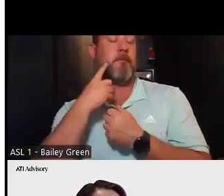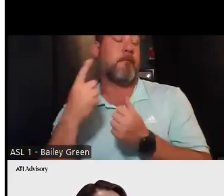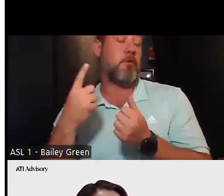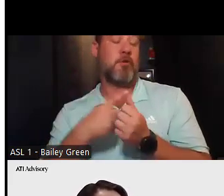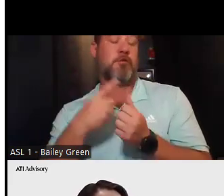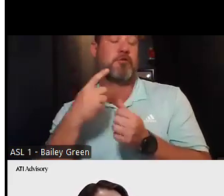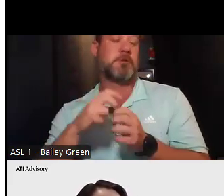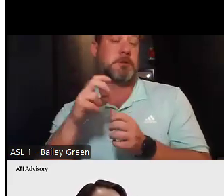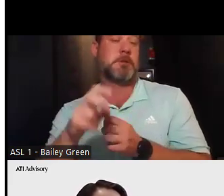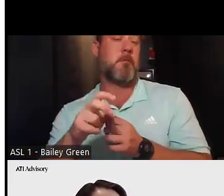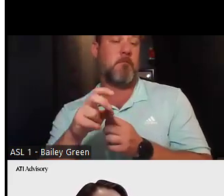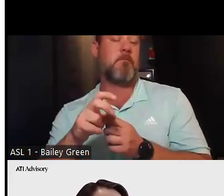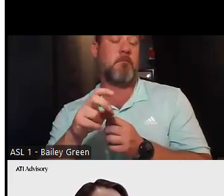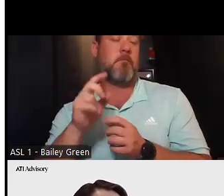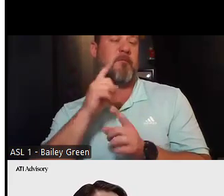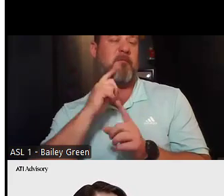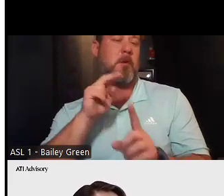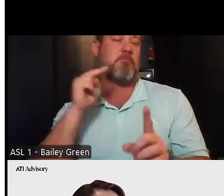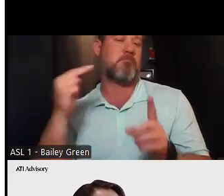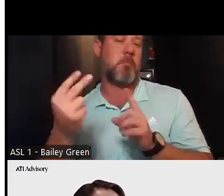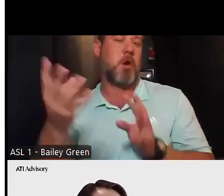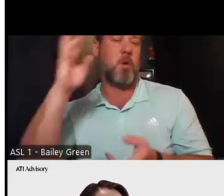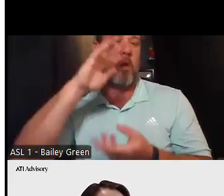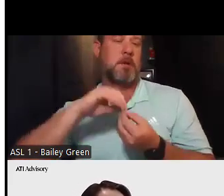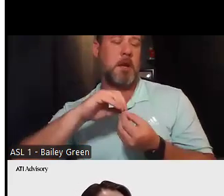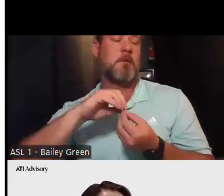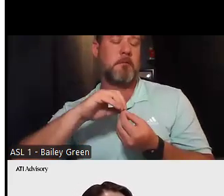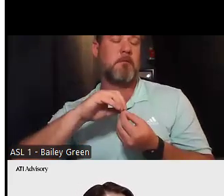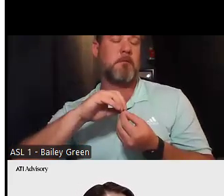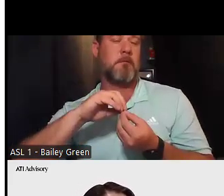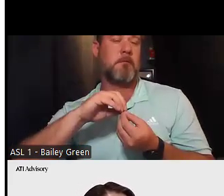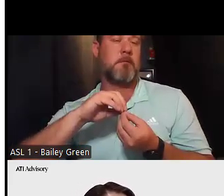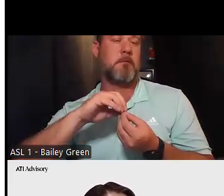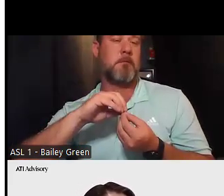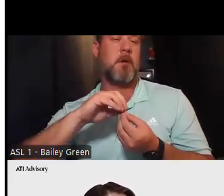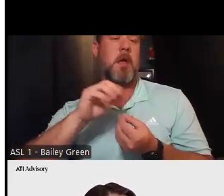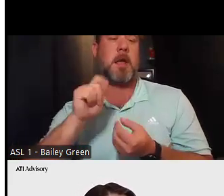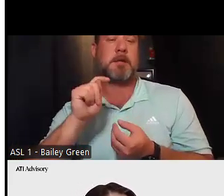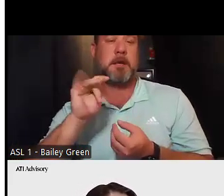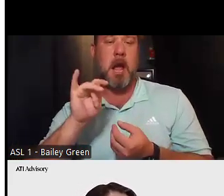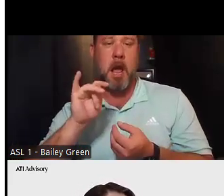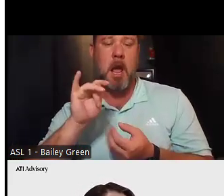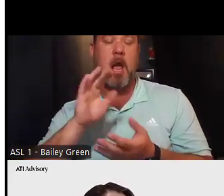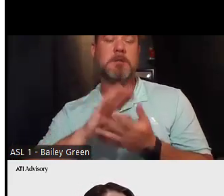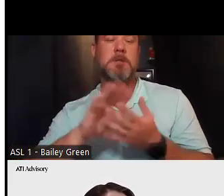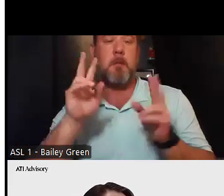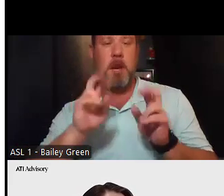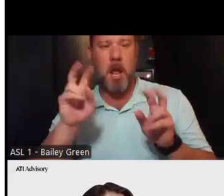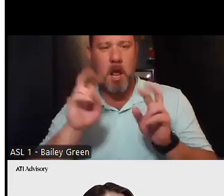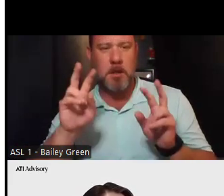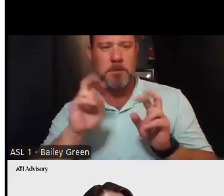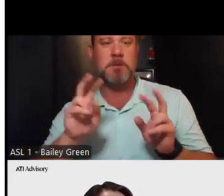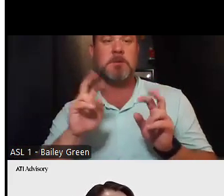in taking a look at this from a quantitative perspective, ATI did some data work and estimated,